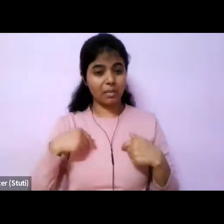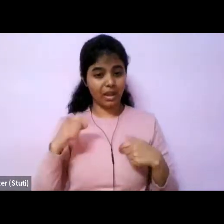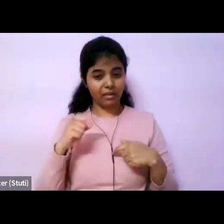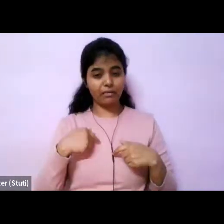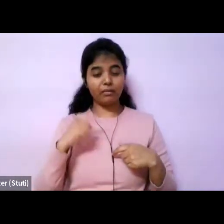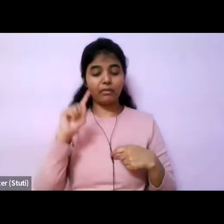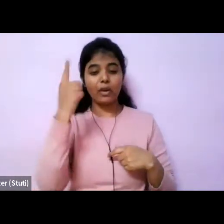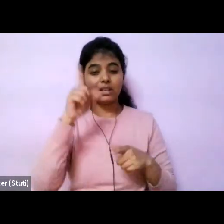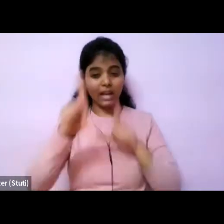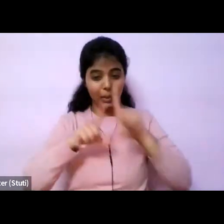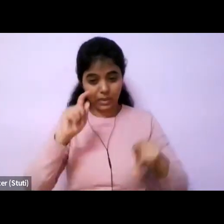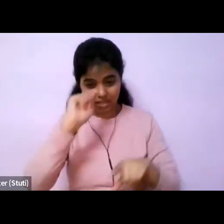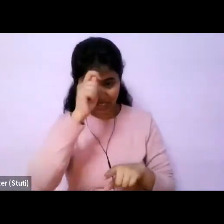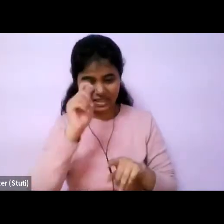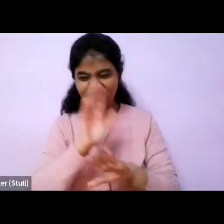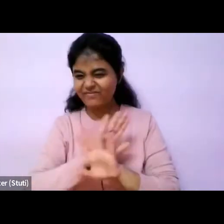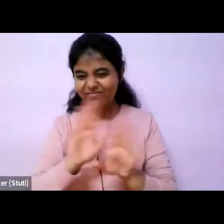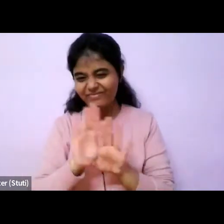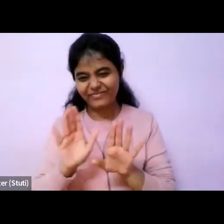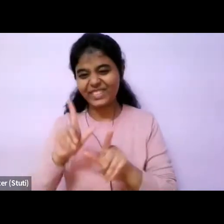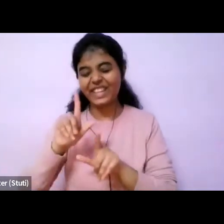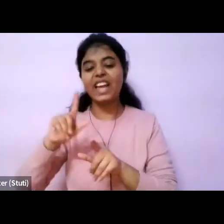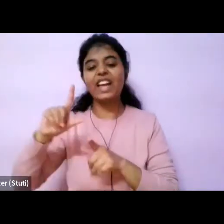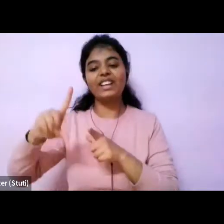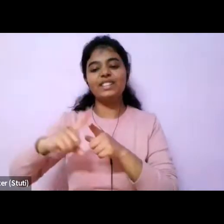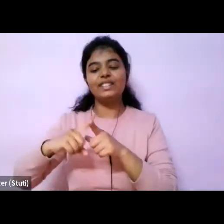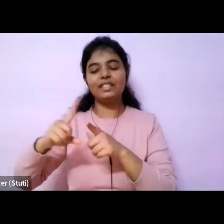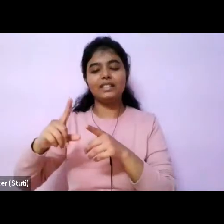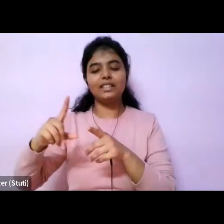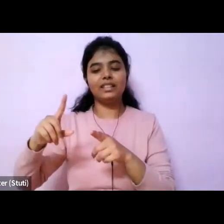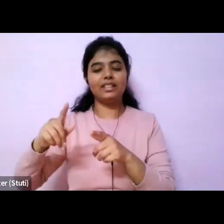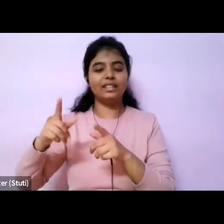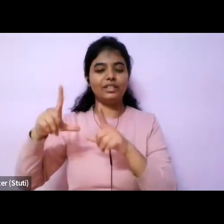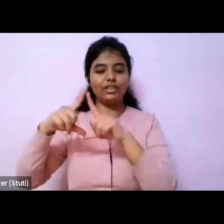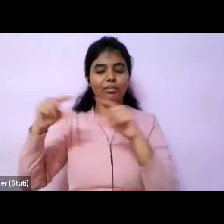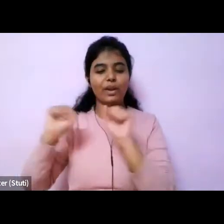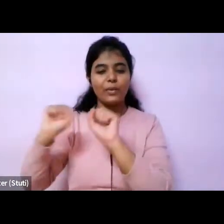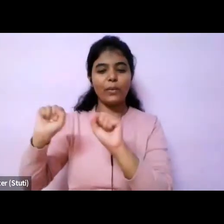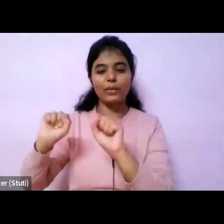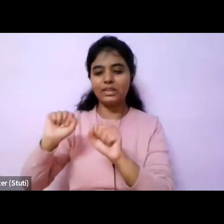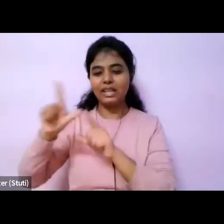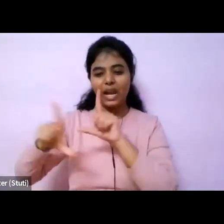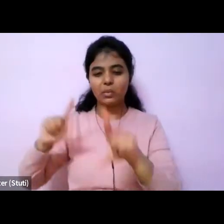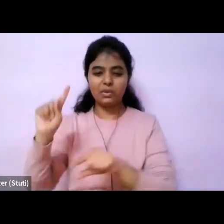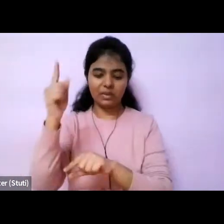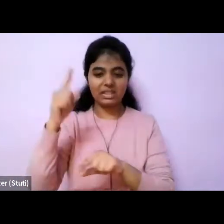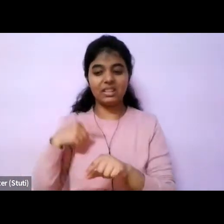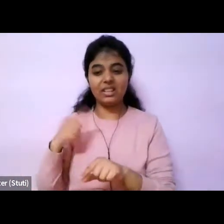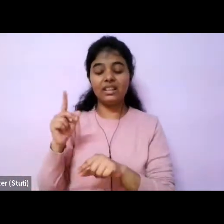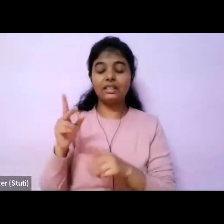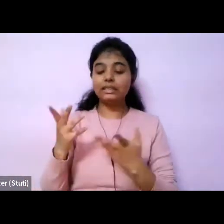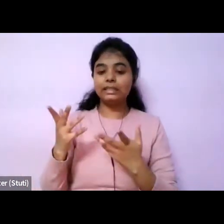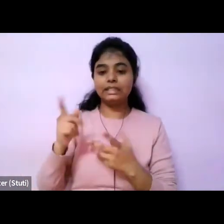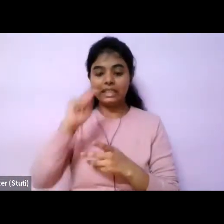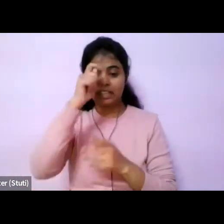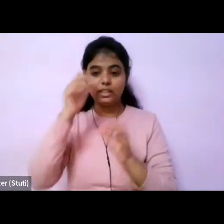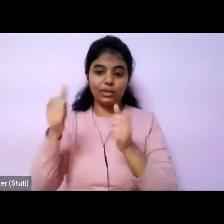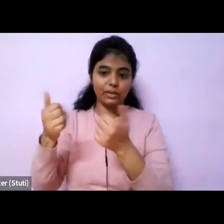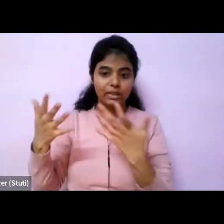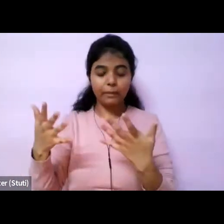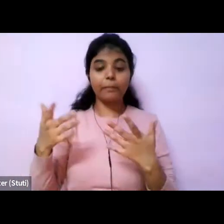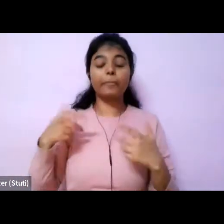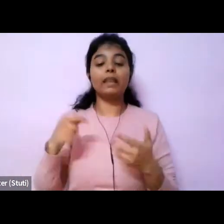language. So you may notice that I sometimes glance down at the script. So I know eye contact is one of the